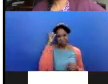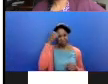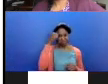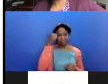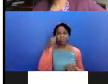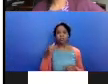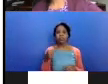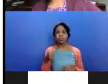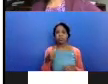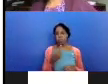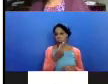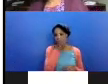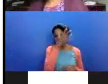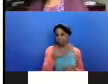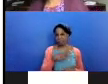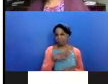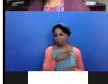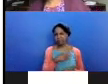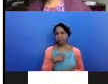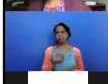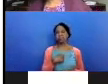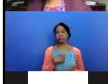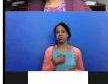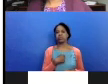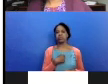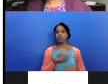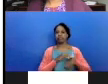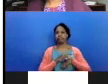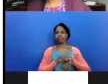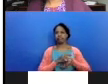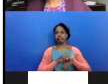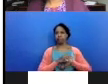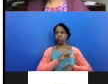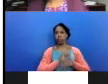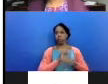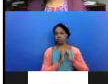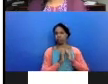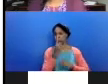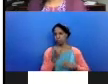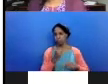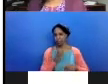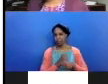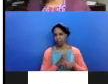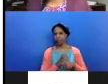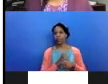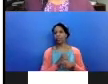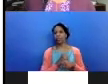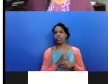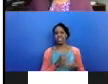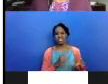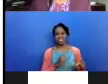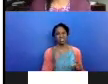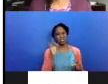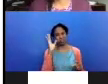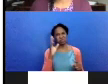So a guy that I worked with probably for about a year, actually. And then so he was violent